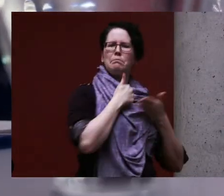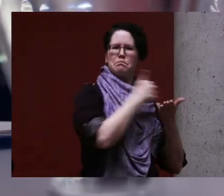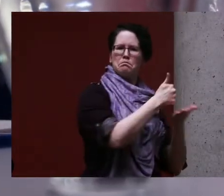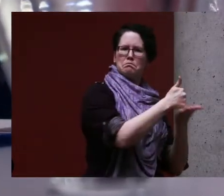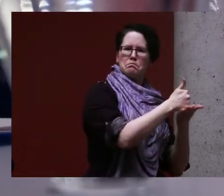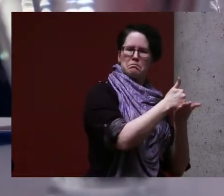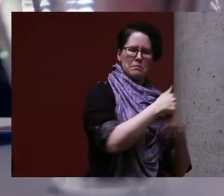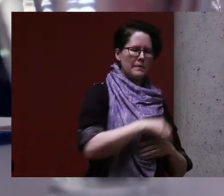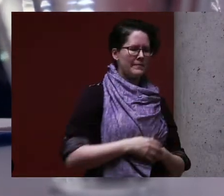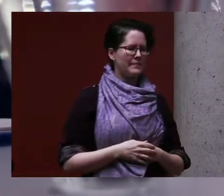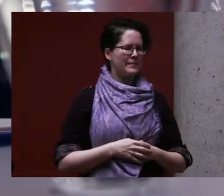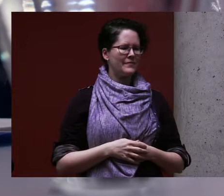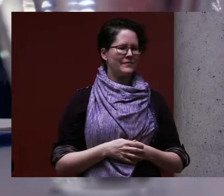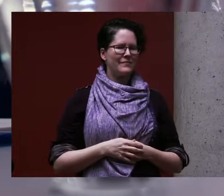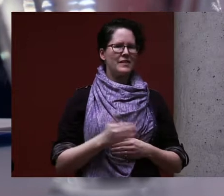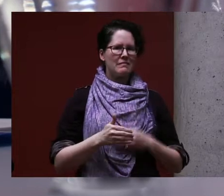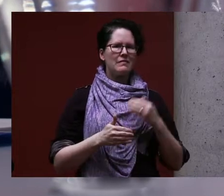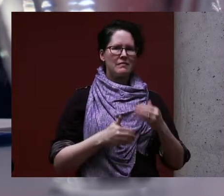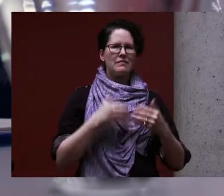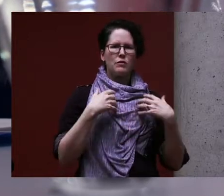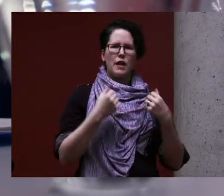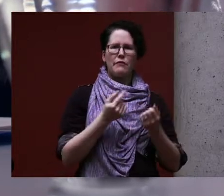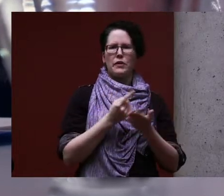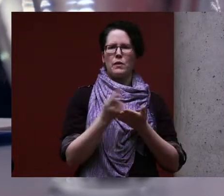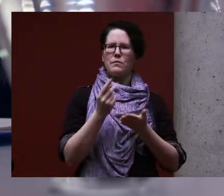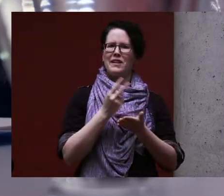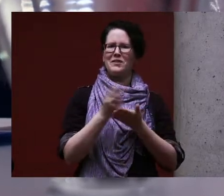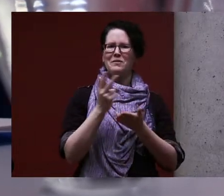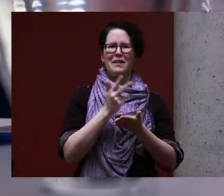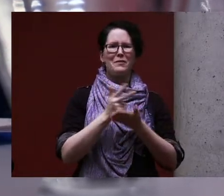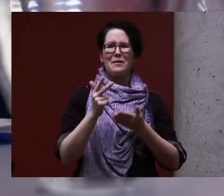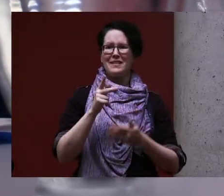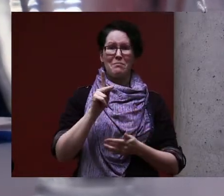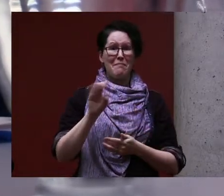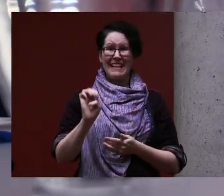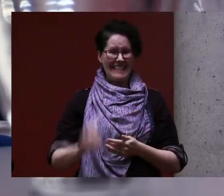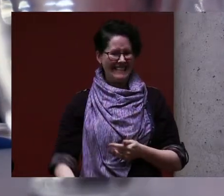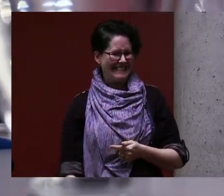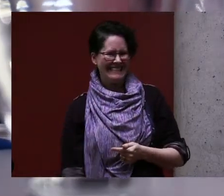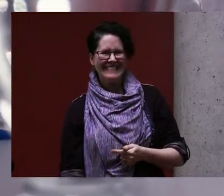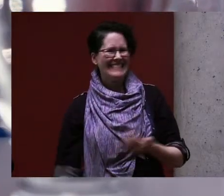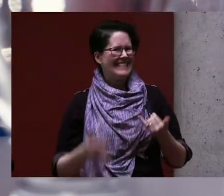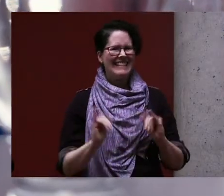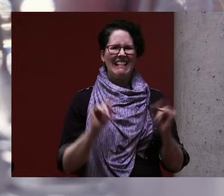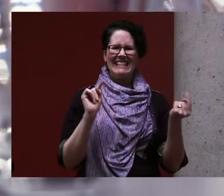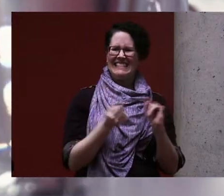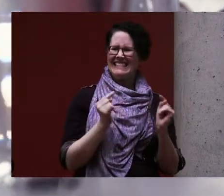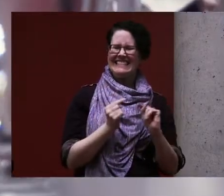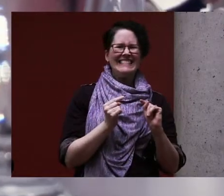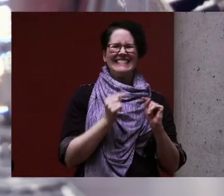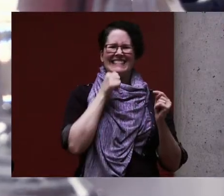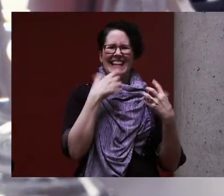my recovery, it became very apparent that my knee was not healing as it should have, and the